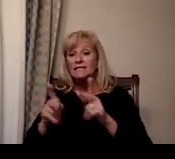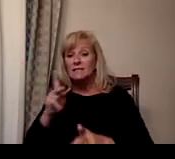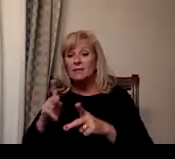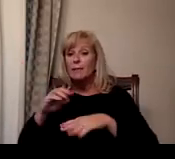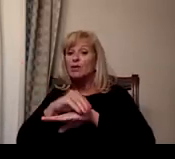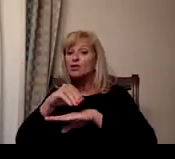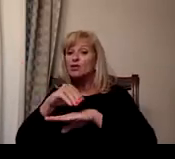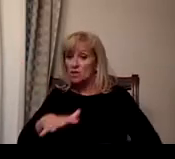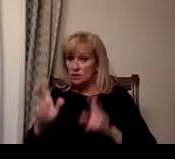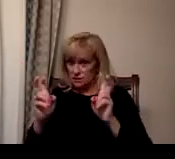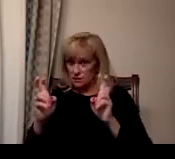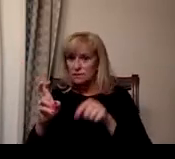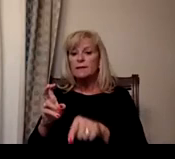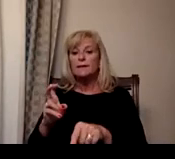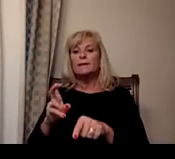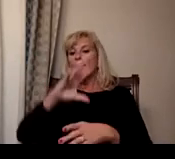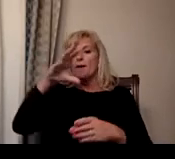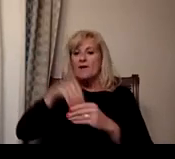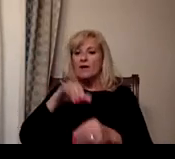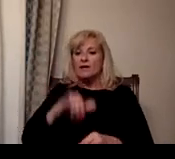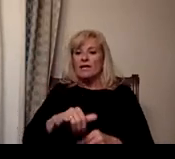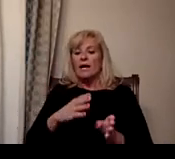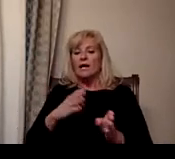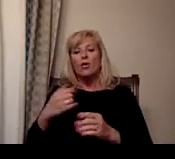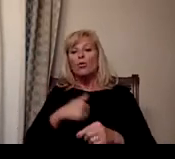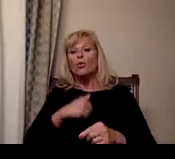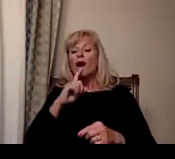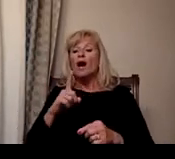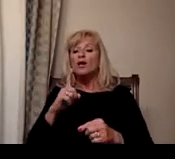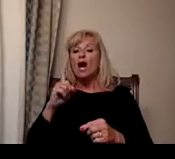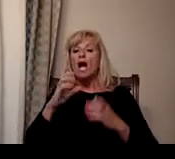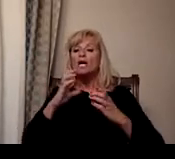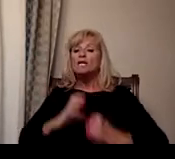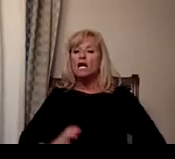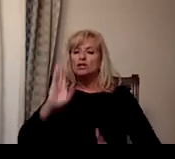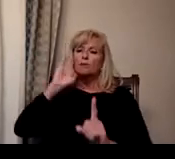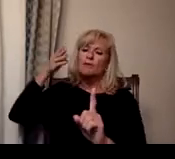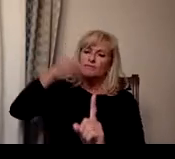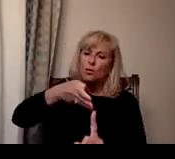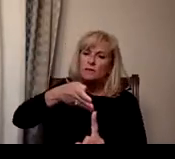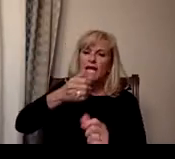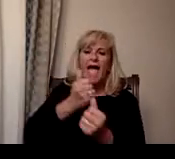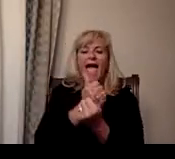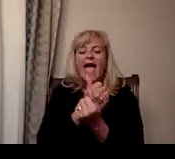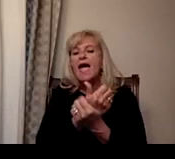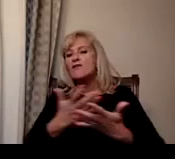and taking part in that. They are customer-centric, meaning everything they do is making sure the customer is